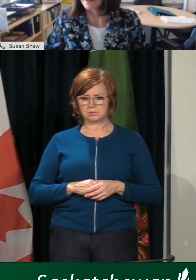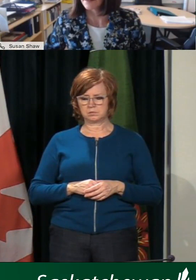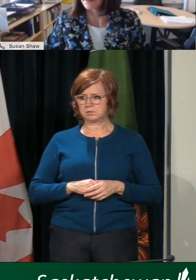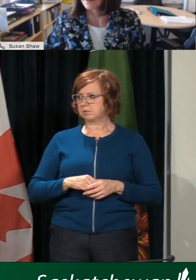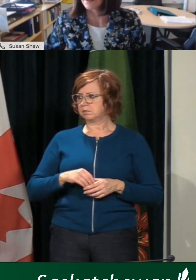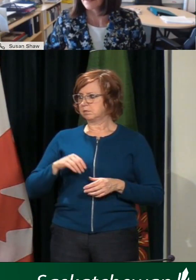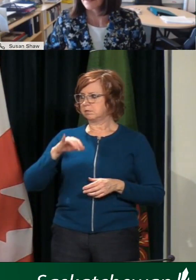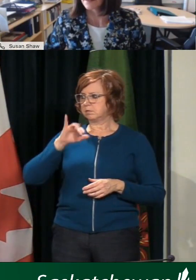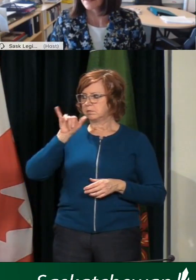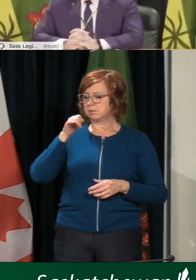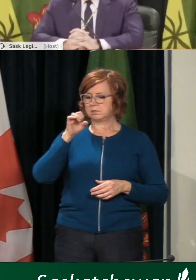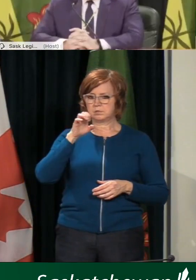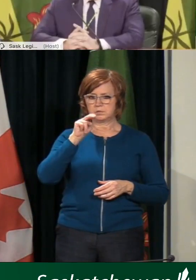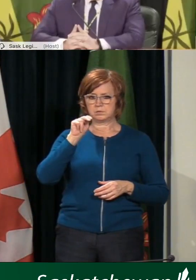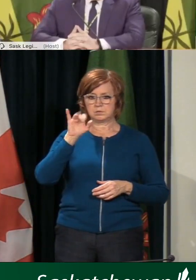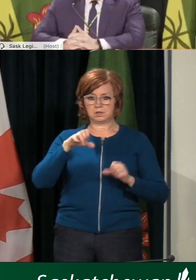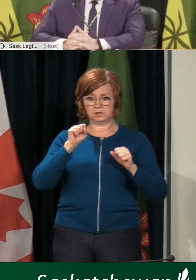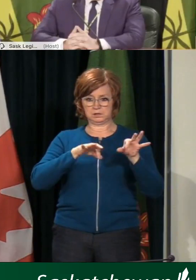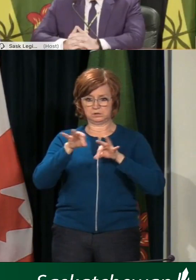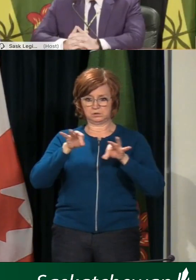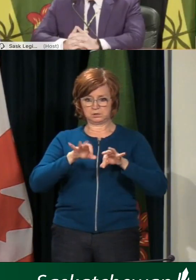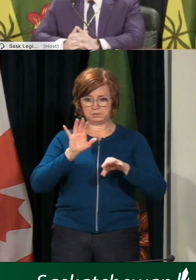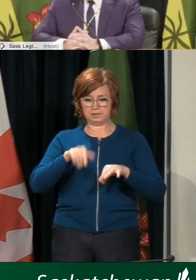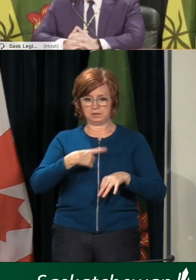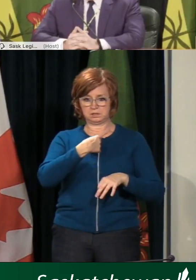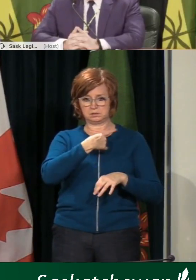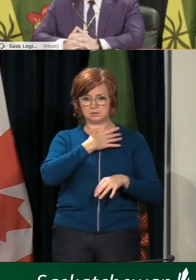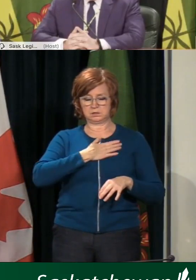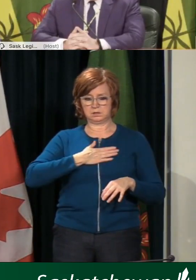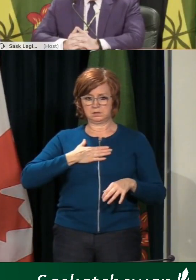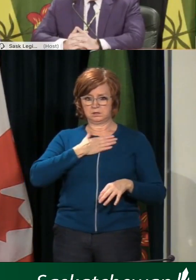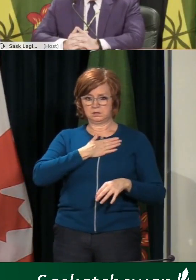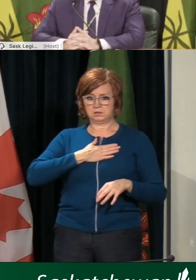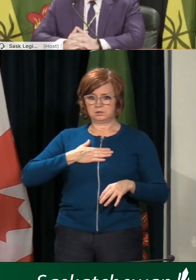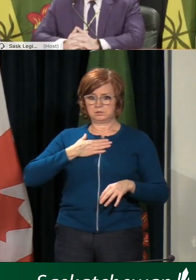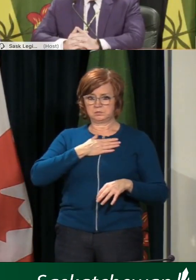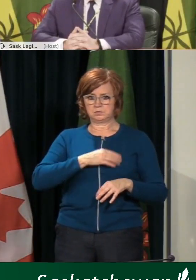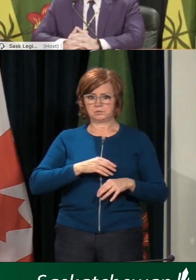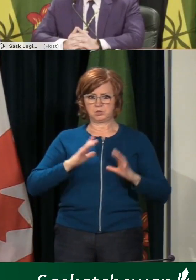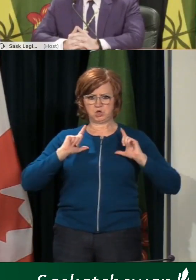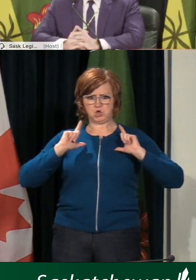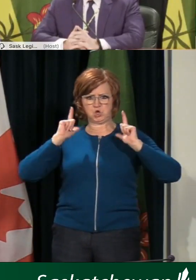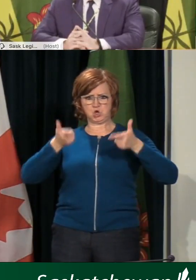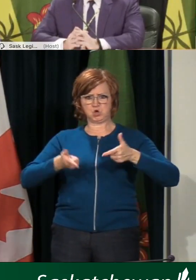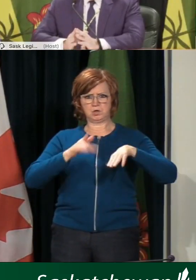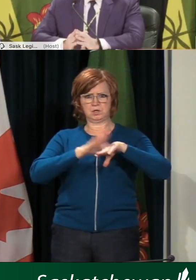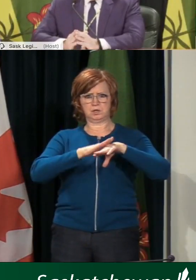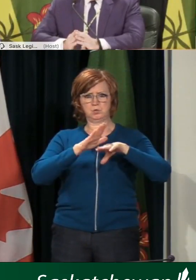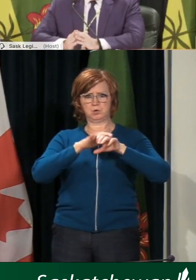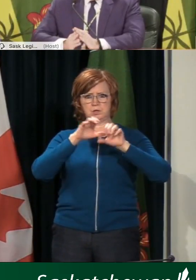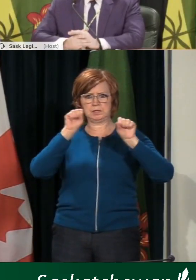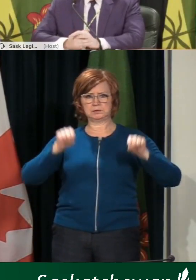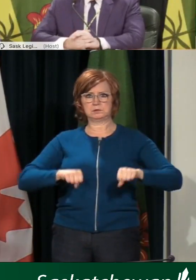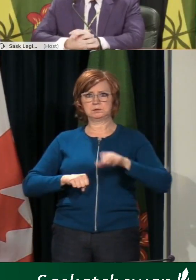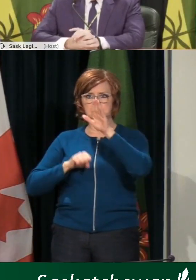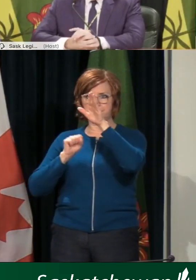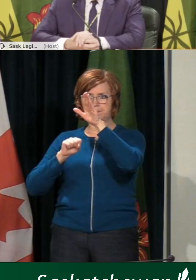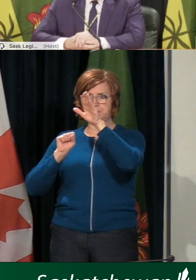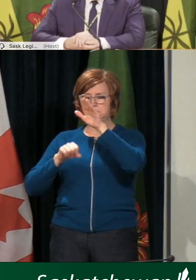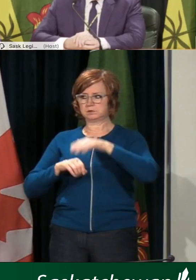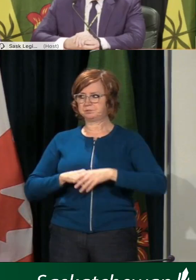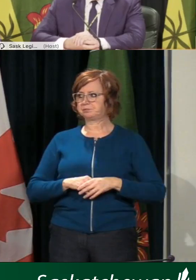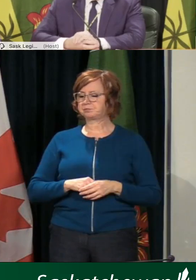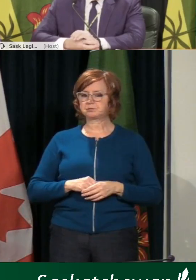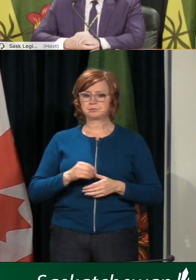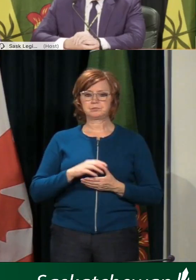Jenny, would you be able to explain the graphic of Yes, the early absolutely. warning system? Yeah, so again, just reflecting